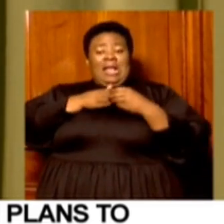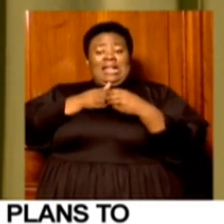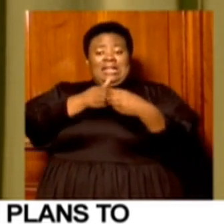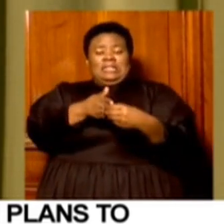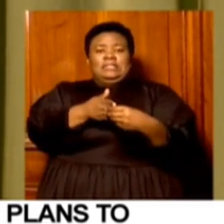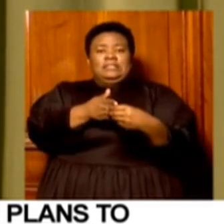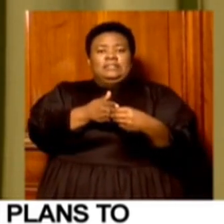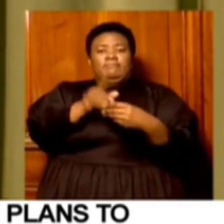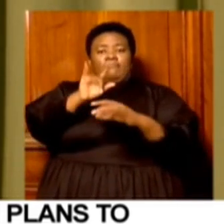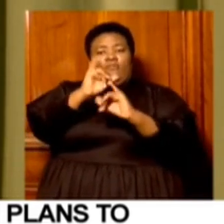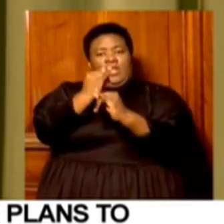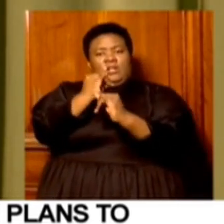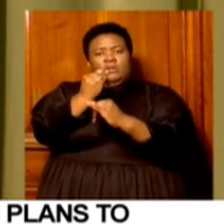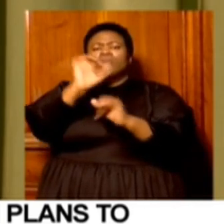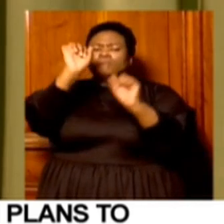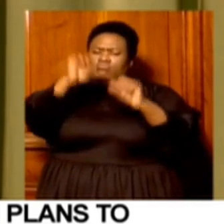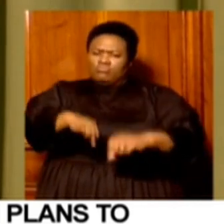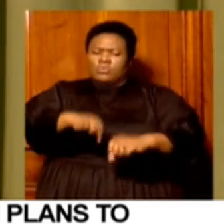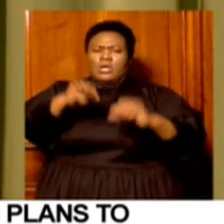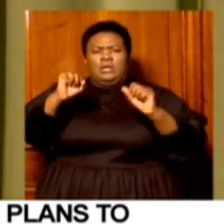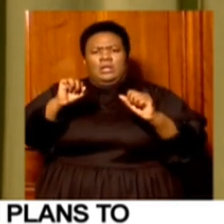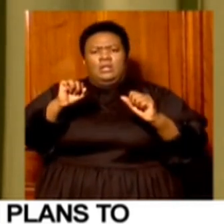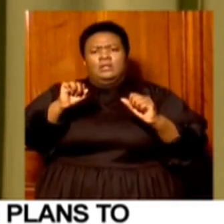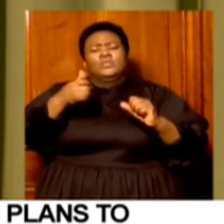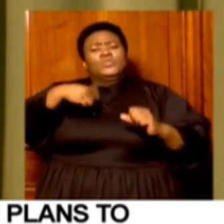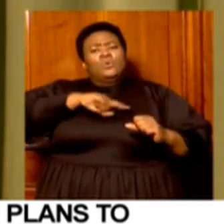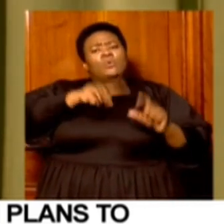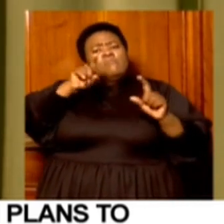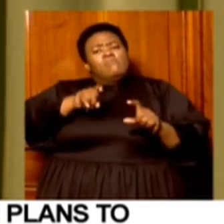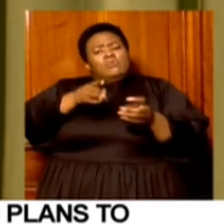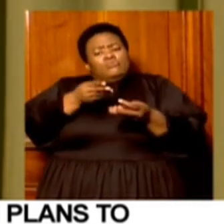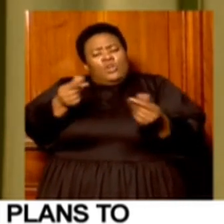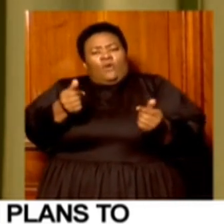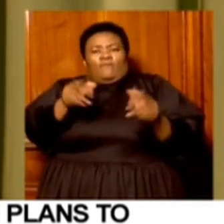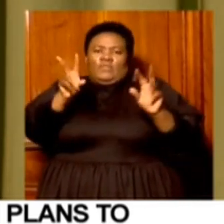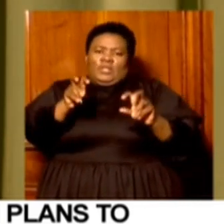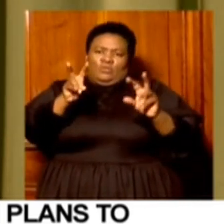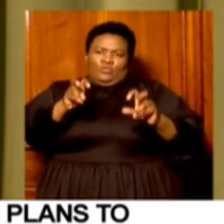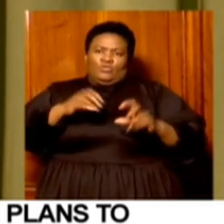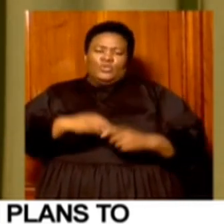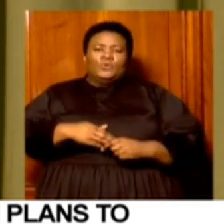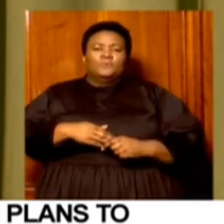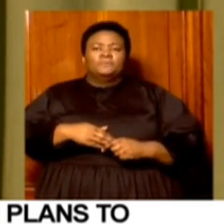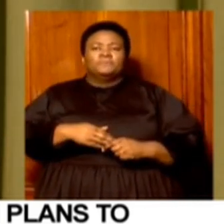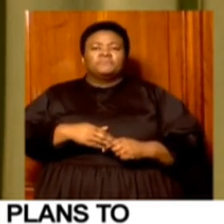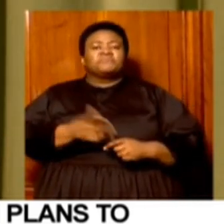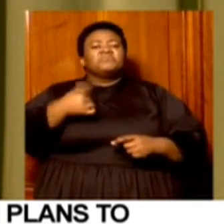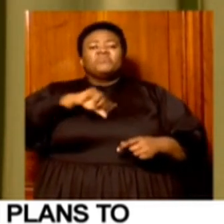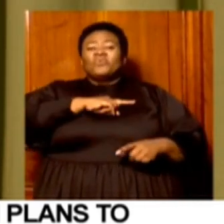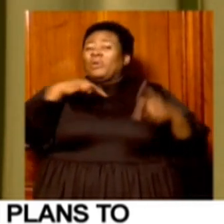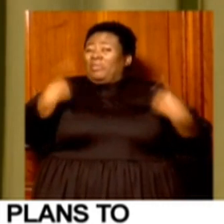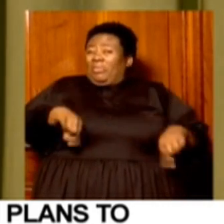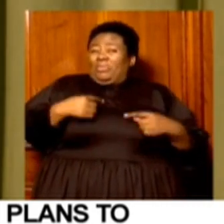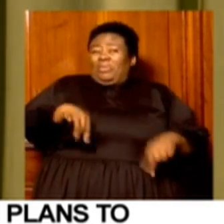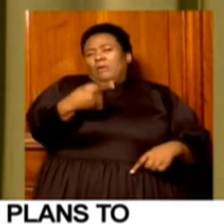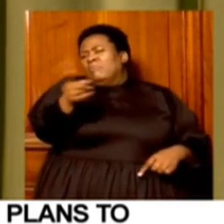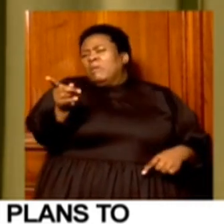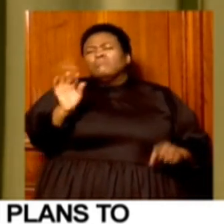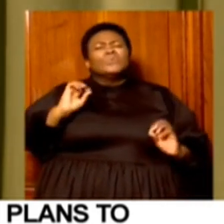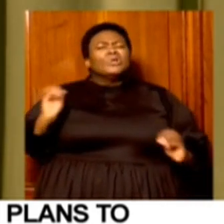industry agrees. So we've got to deal with those particular issues. We are not afraid of the taxi